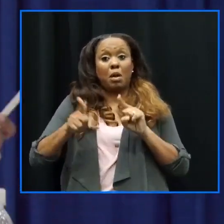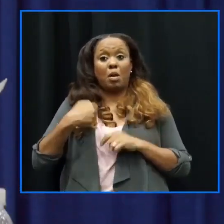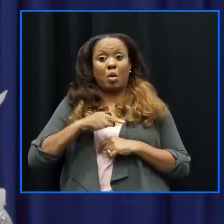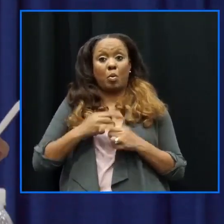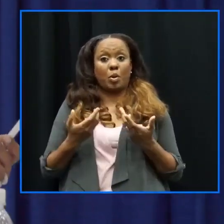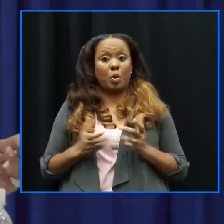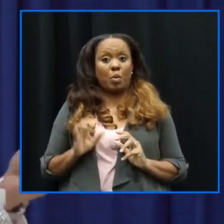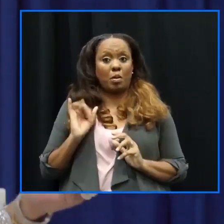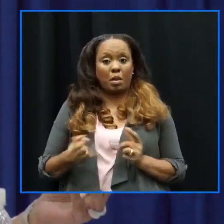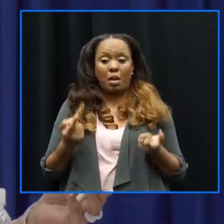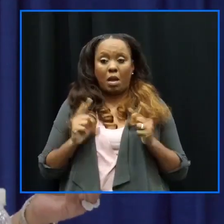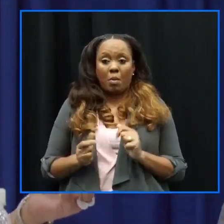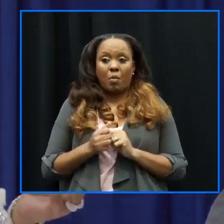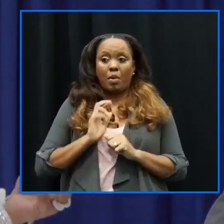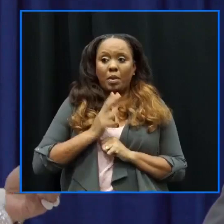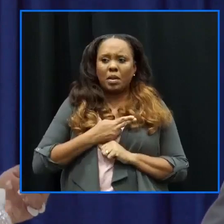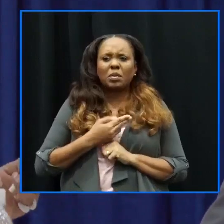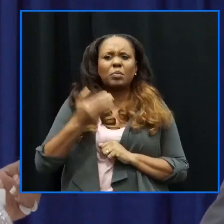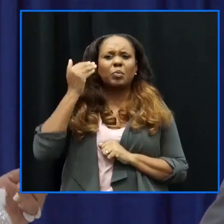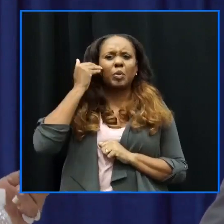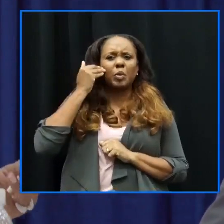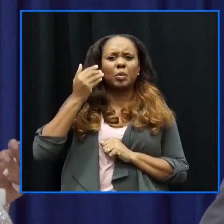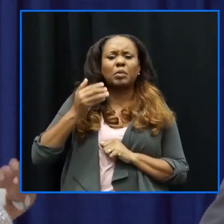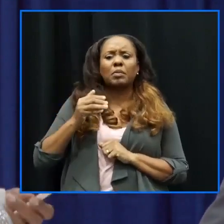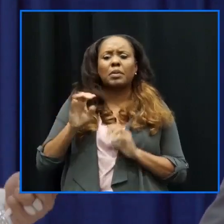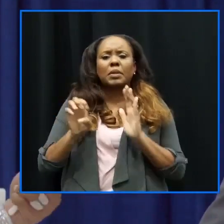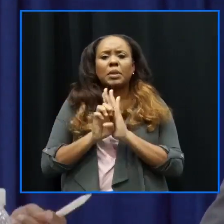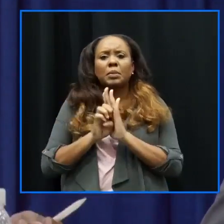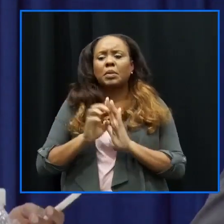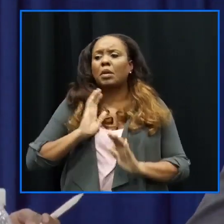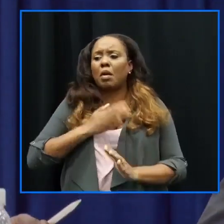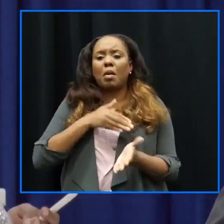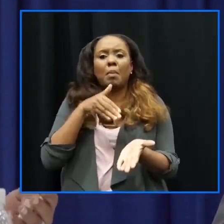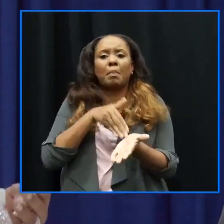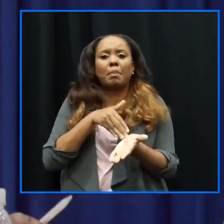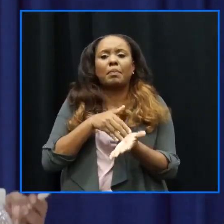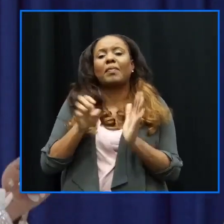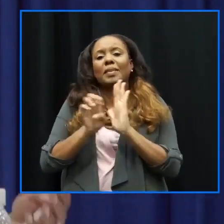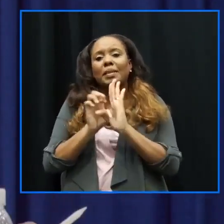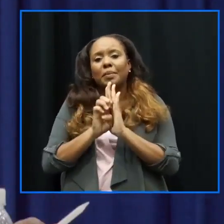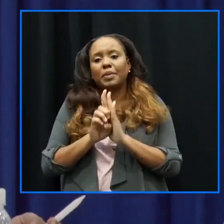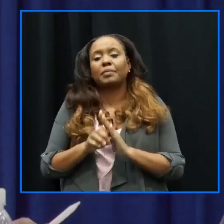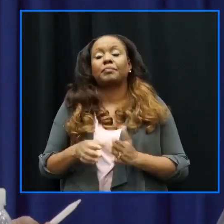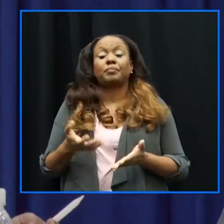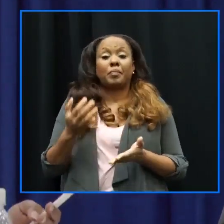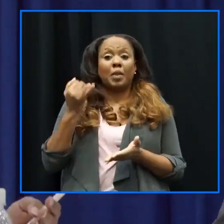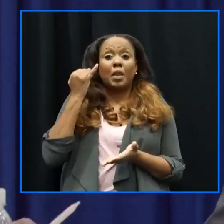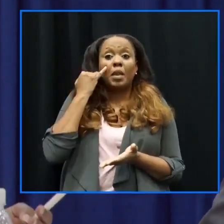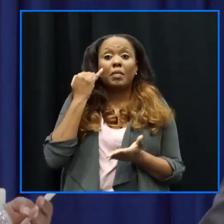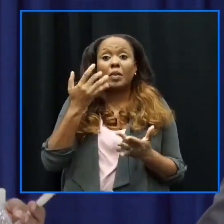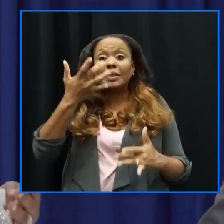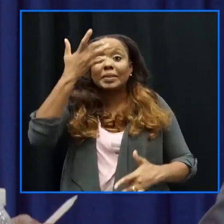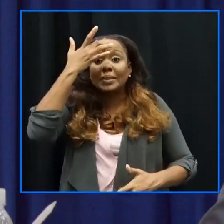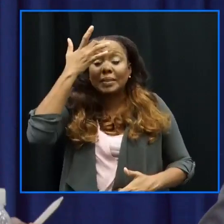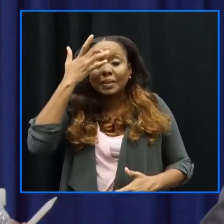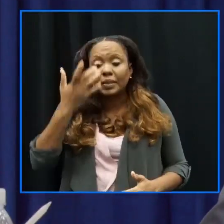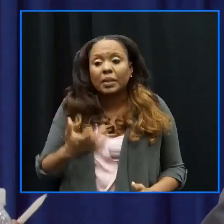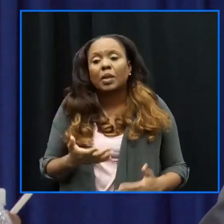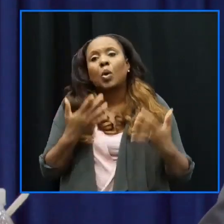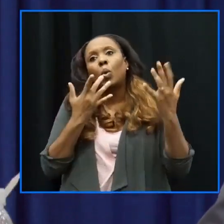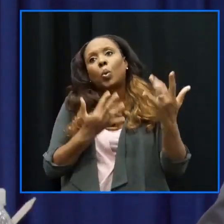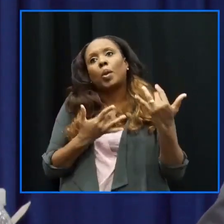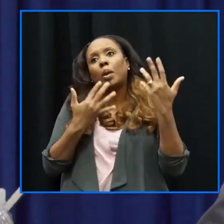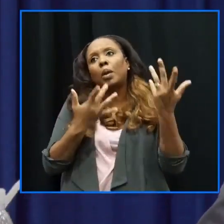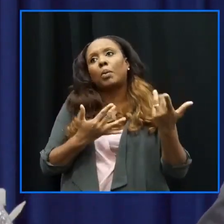know it in terms of medical decisions in our own lives. The longer we leave something to fix it the more we are at risk